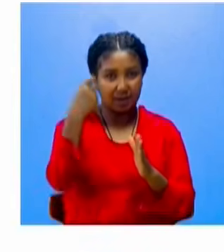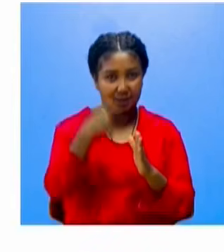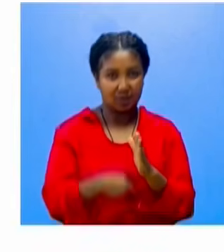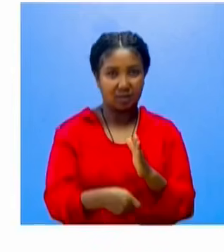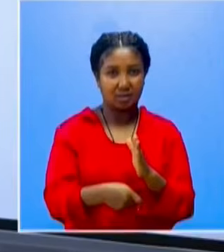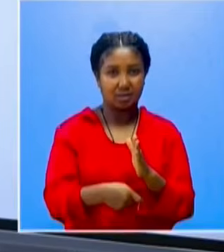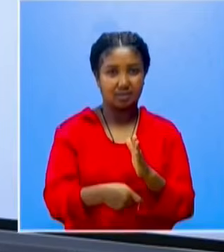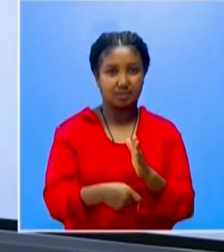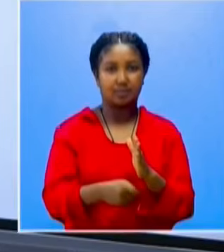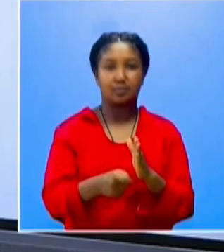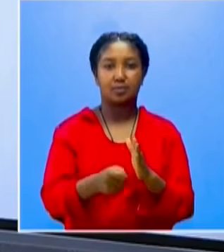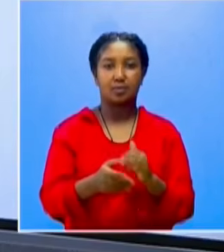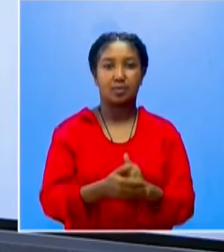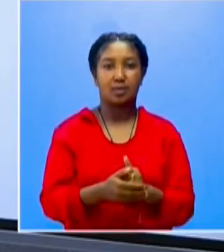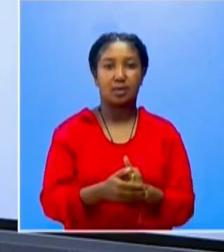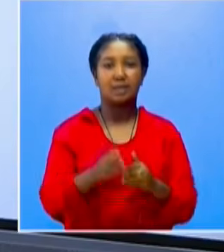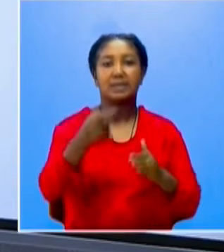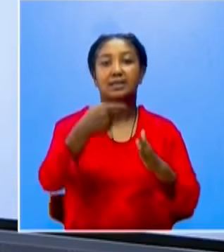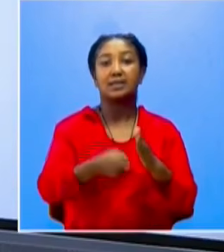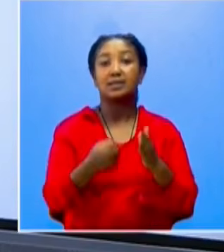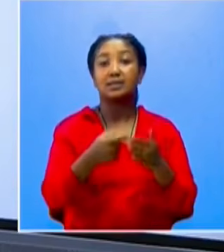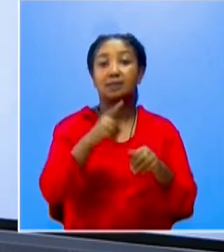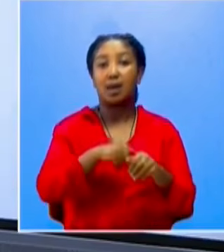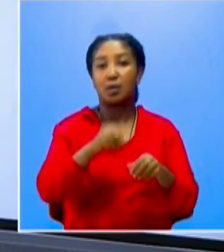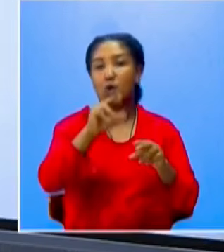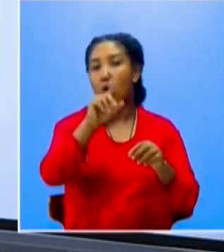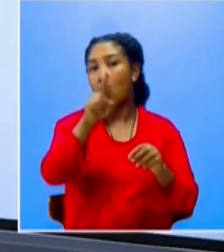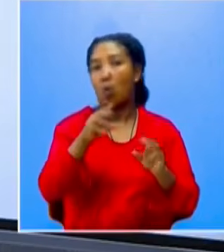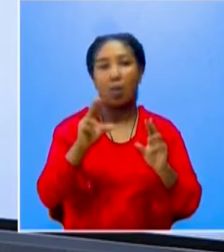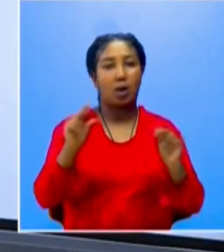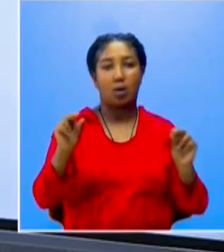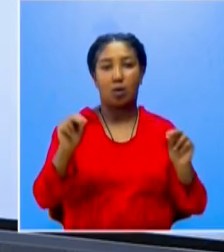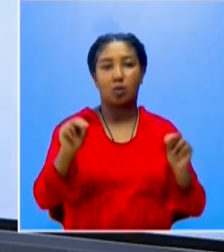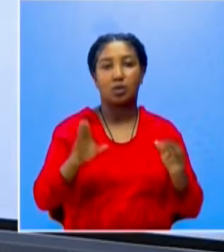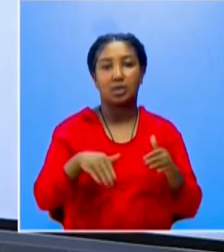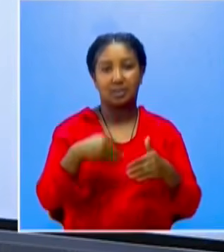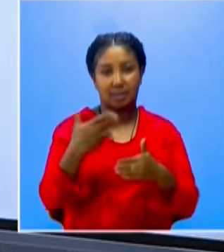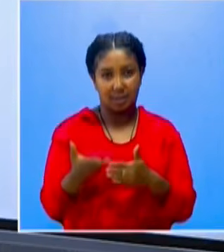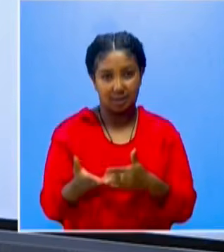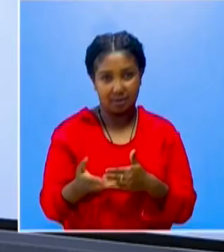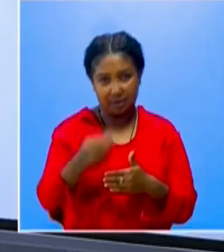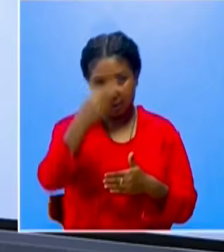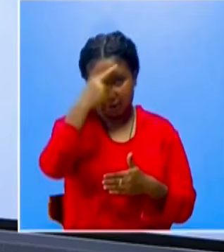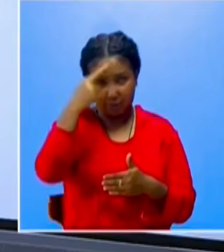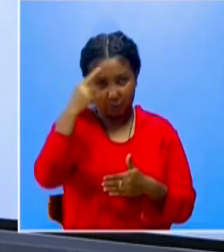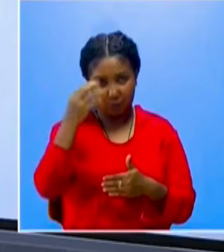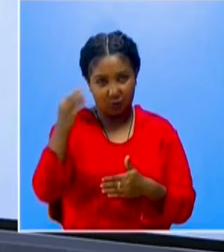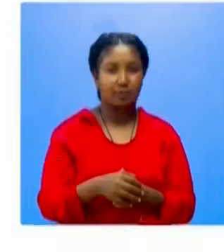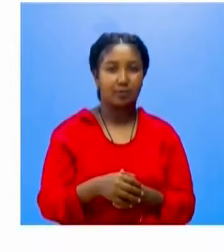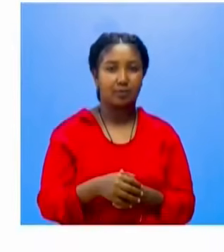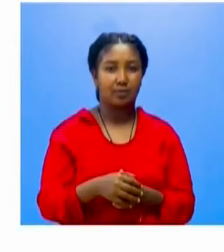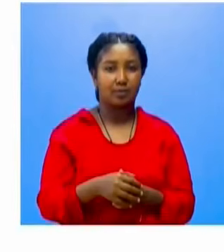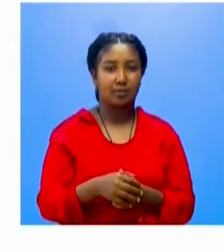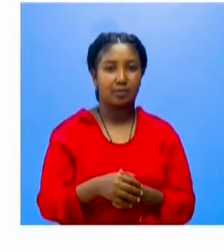effect, okay? This time, no commas. Then, because of,